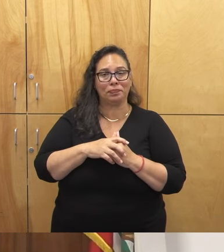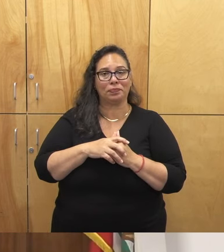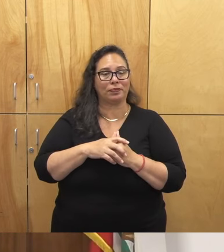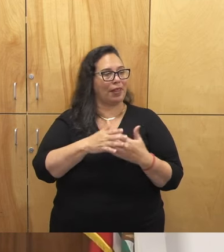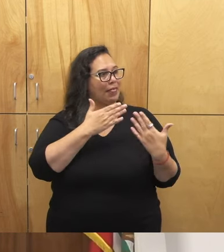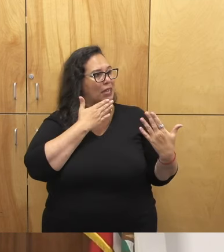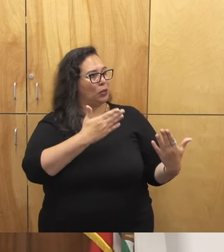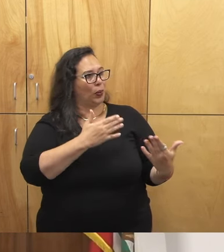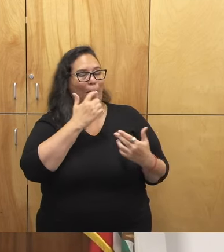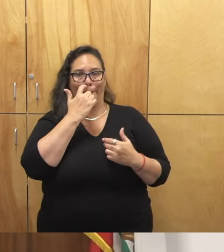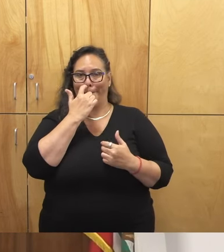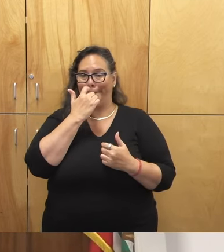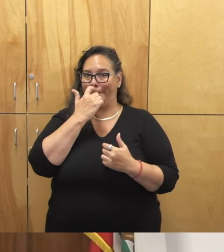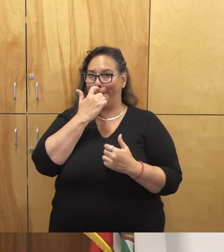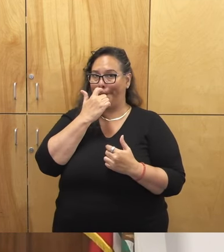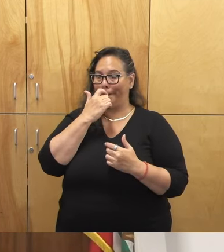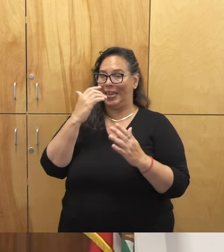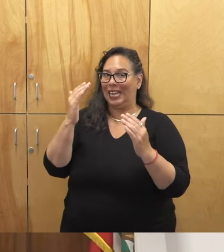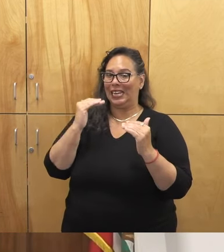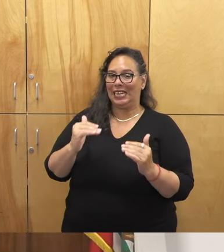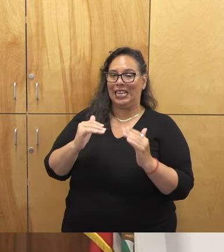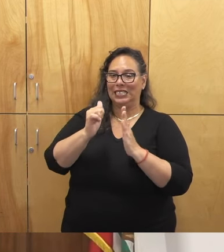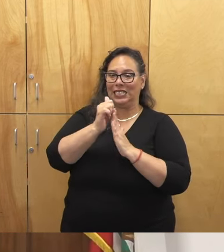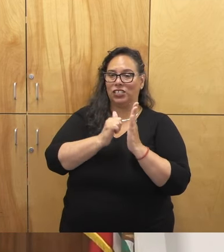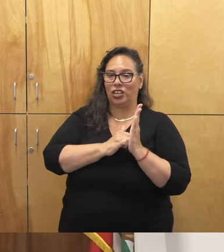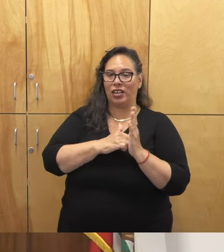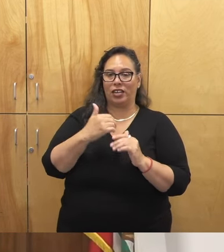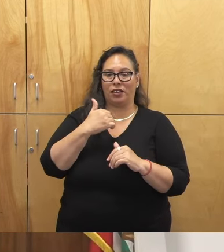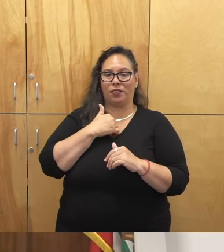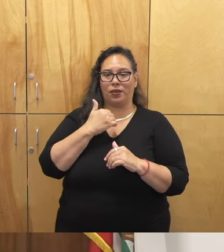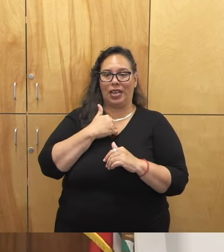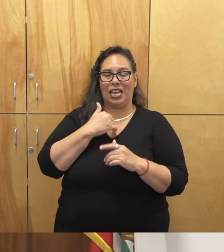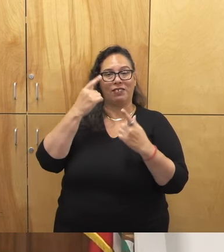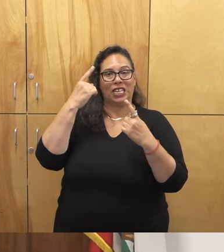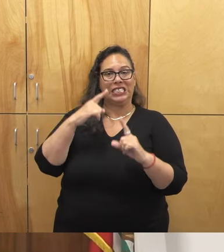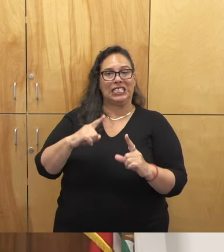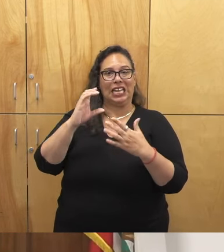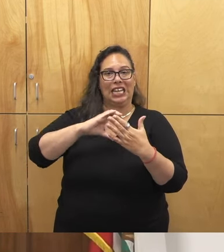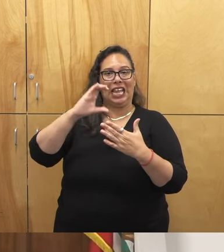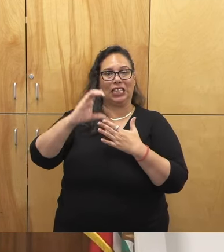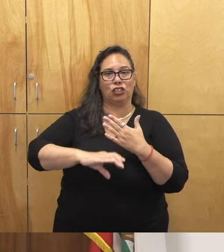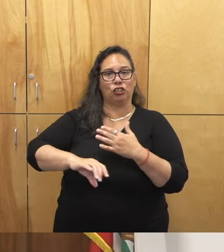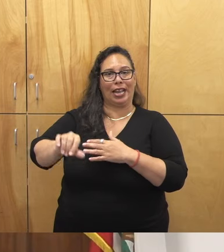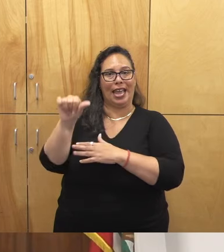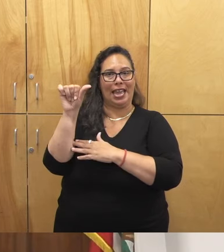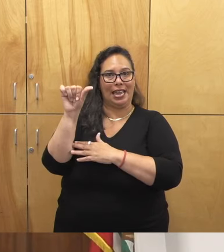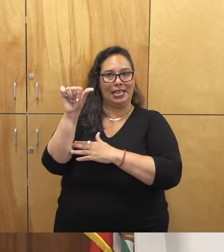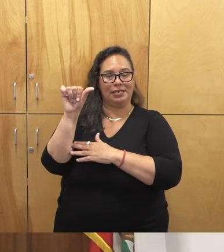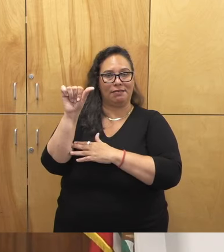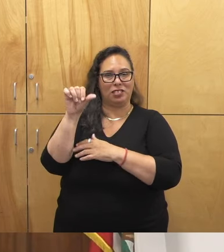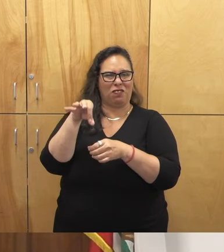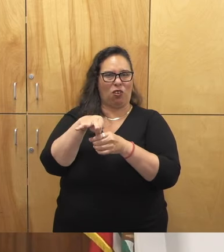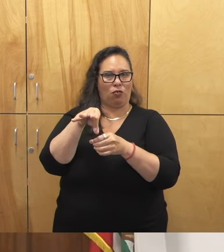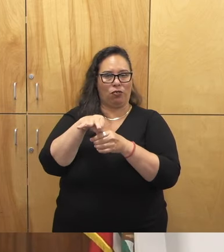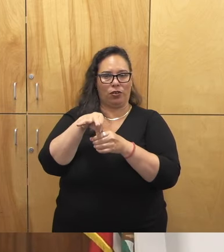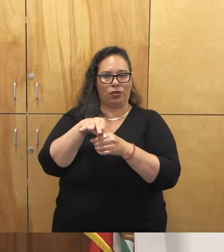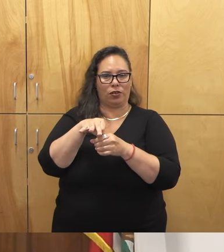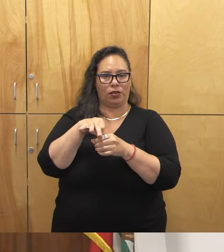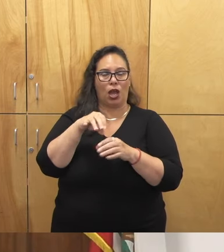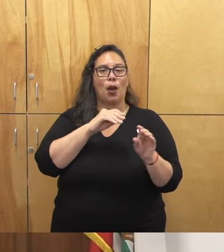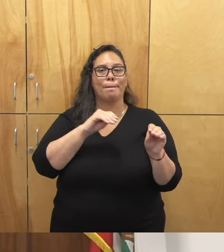Thank you. Next on the agenda, we have our consent calendar A. So move for